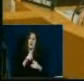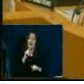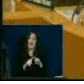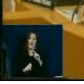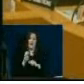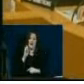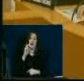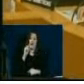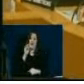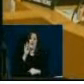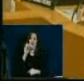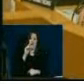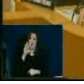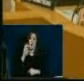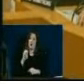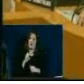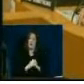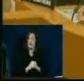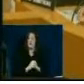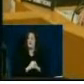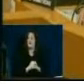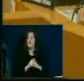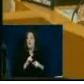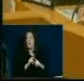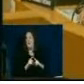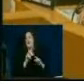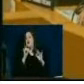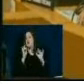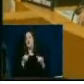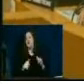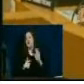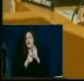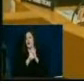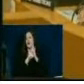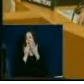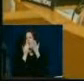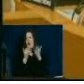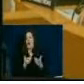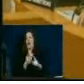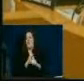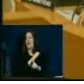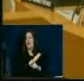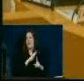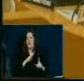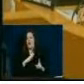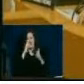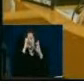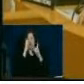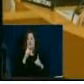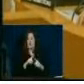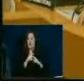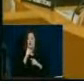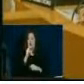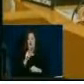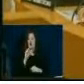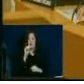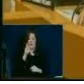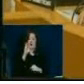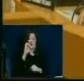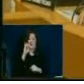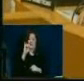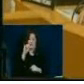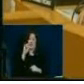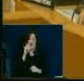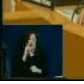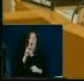enforceable. But it is no less a legal offer from the Board of Education to Dr. McIntyre whereby